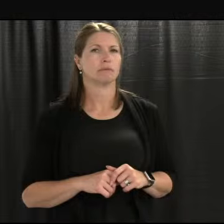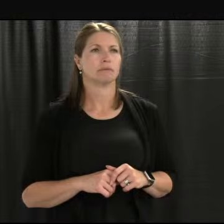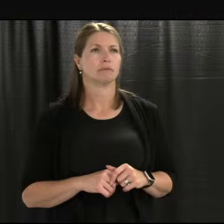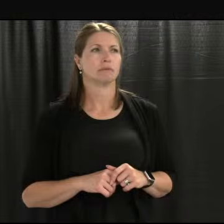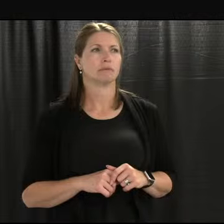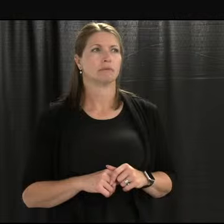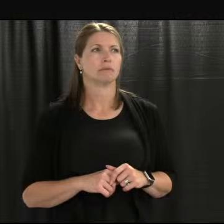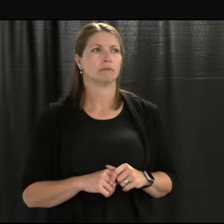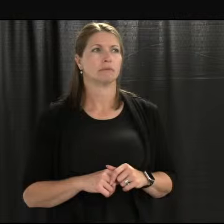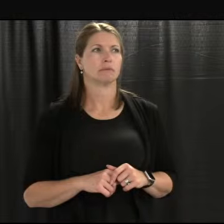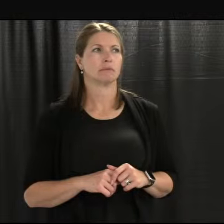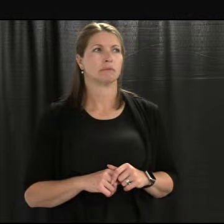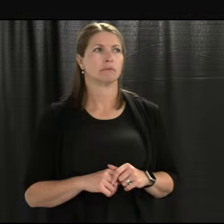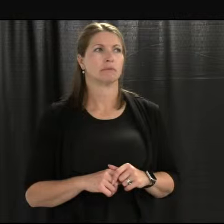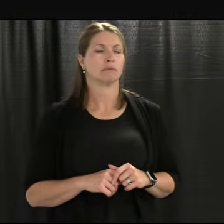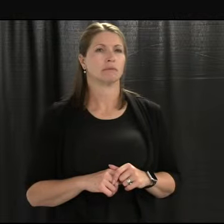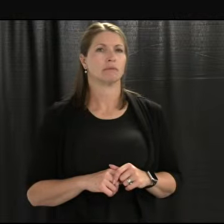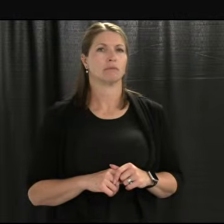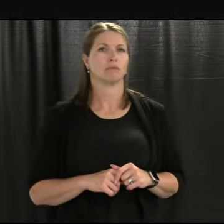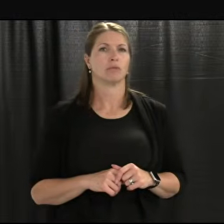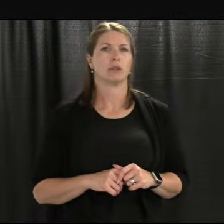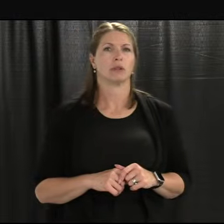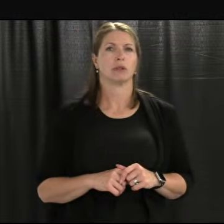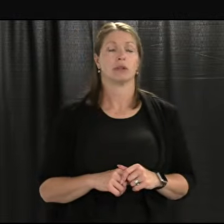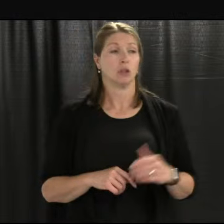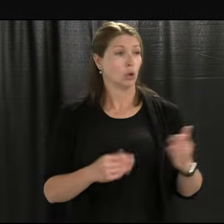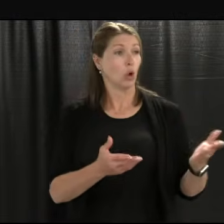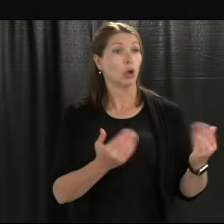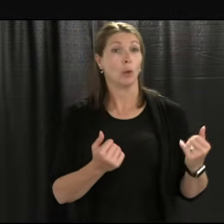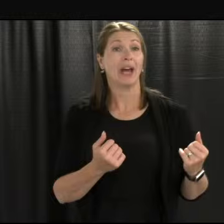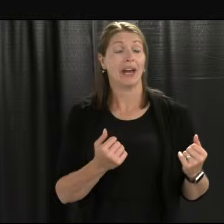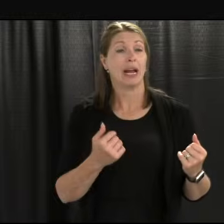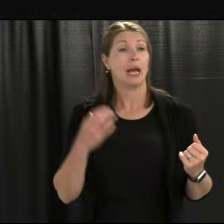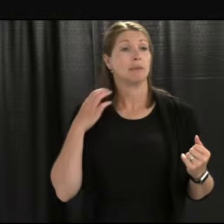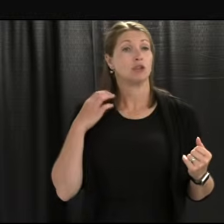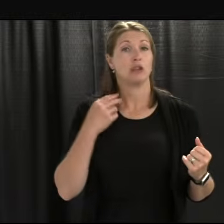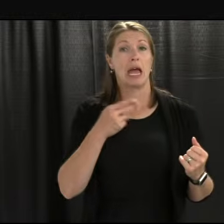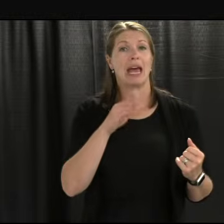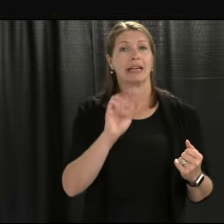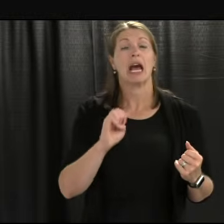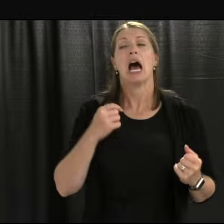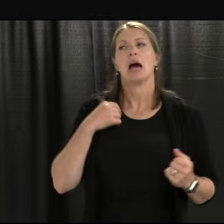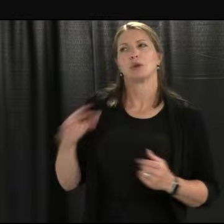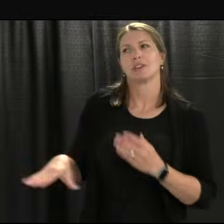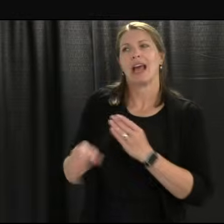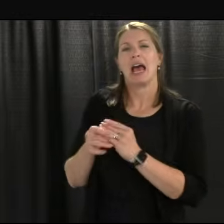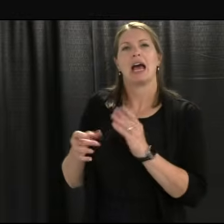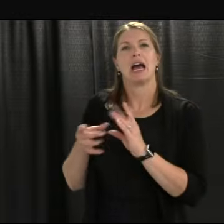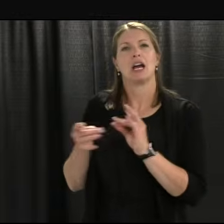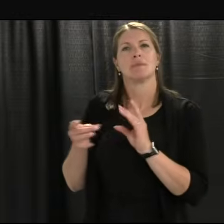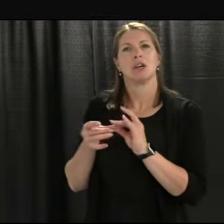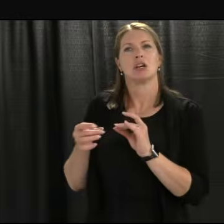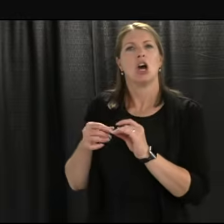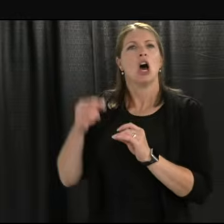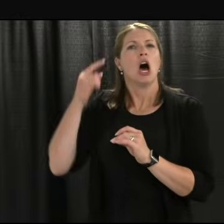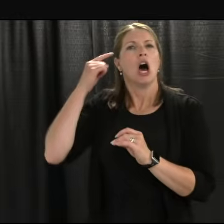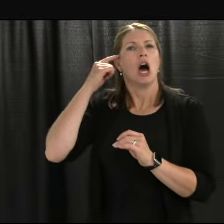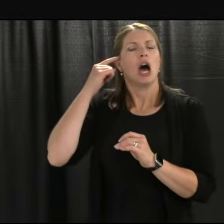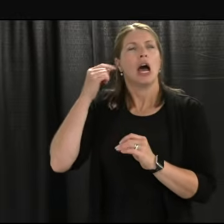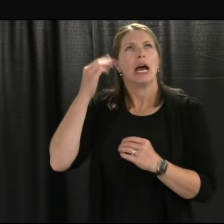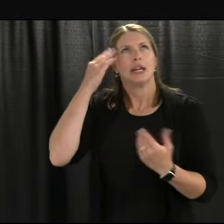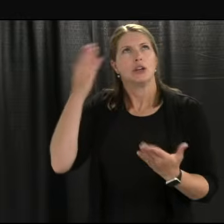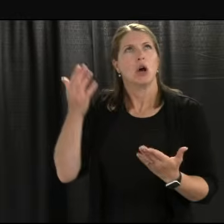okay. Sorry? You go ahead, Minister Haggie. I was just going to add about the water testing, Premier. I didn't think anyone could hear me. Yeah, we got